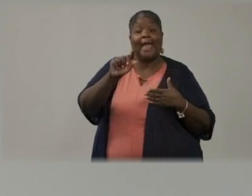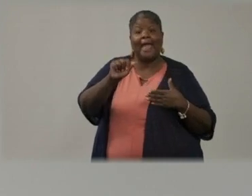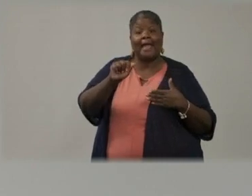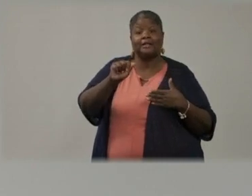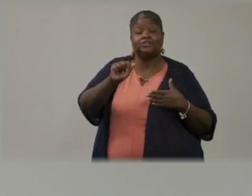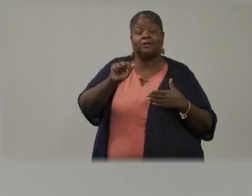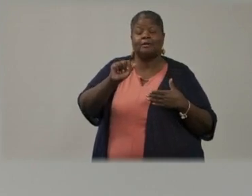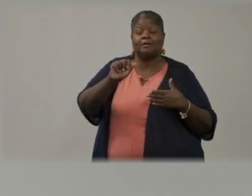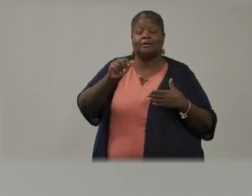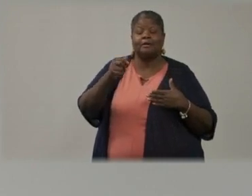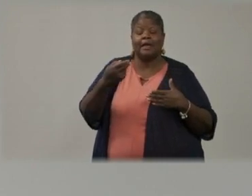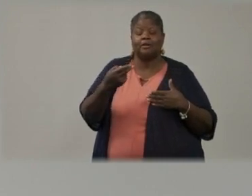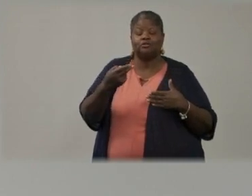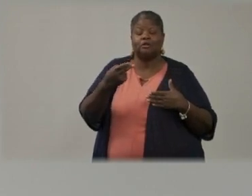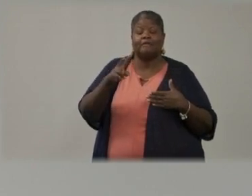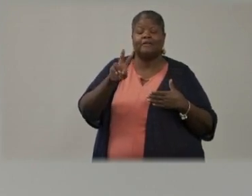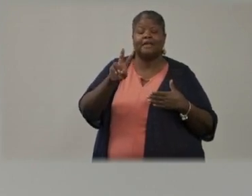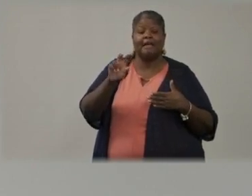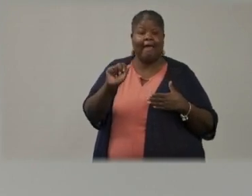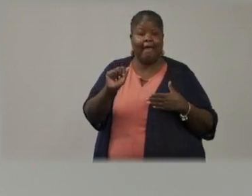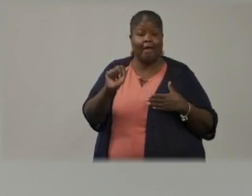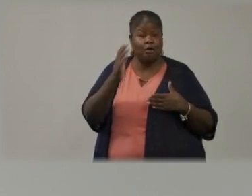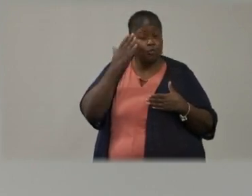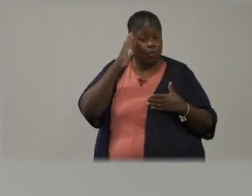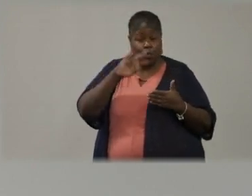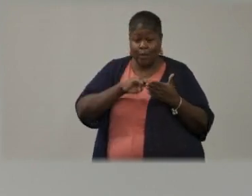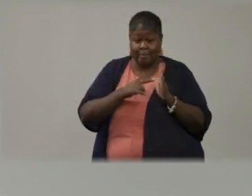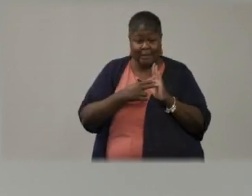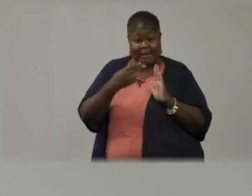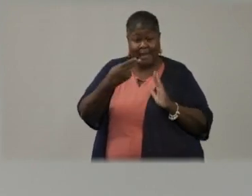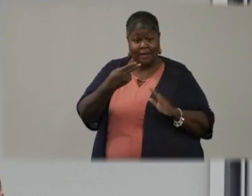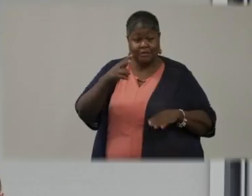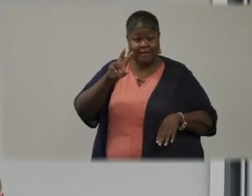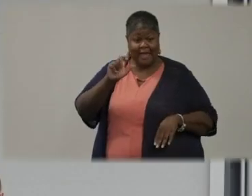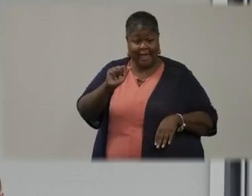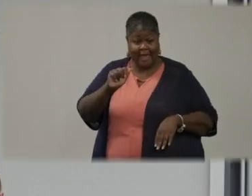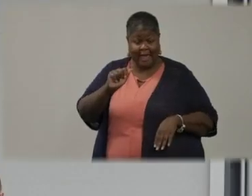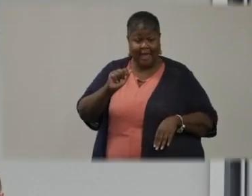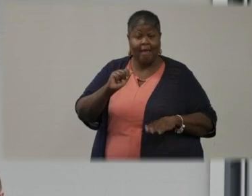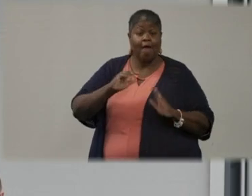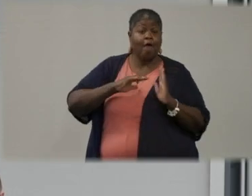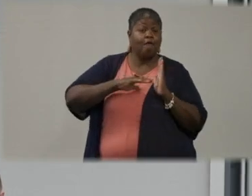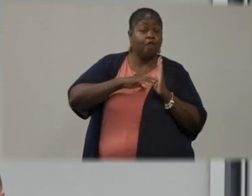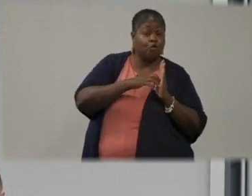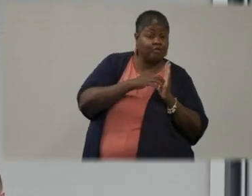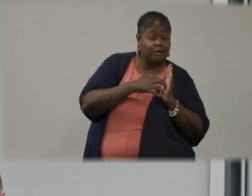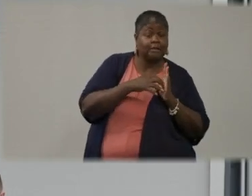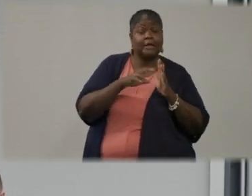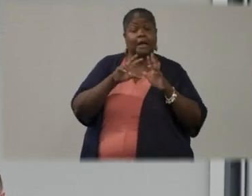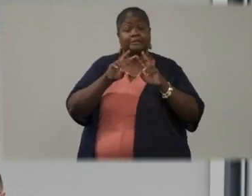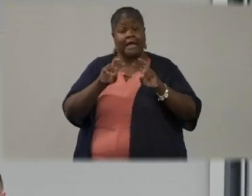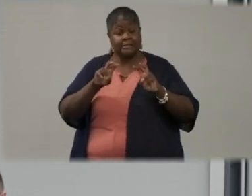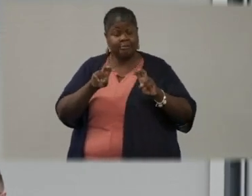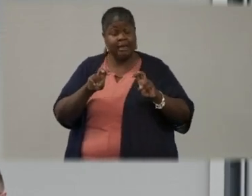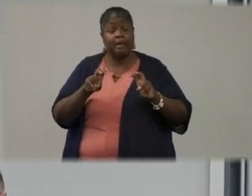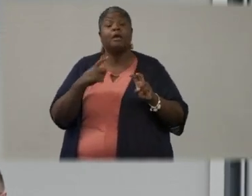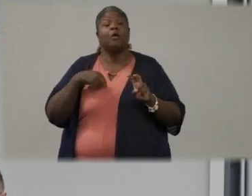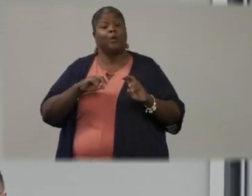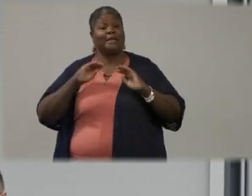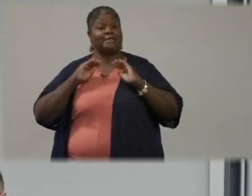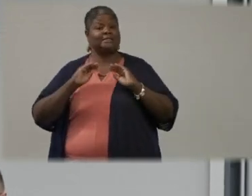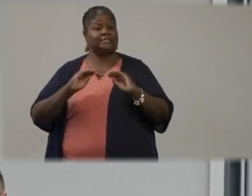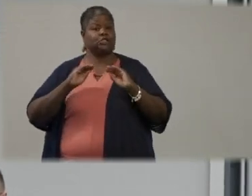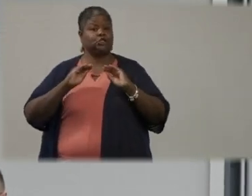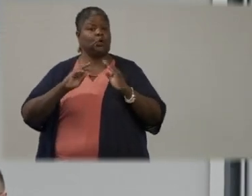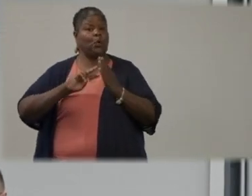HVA. So if you don't know what an HVA is, hazard vulnerability assessment, we could actually teach you what it